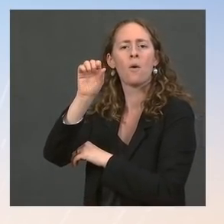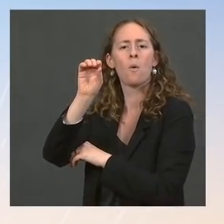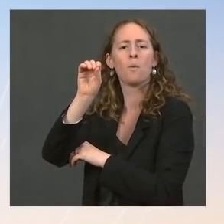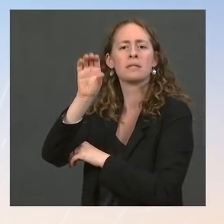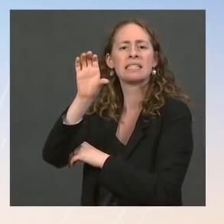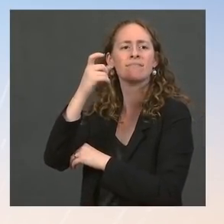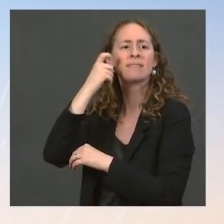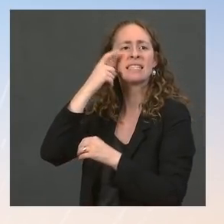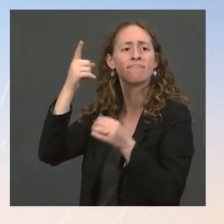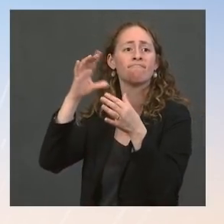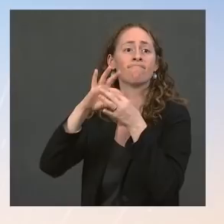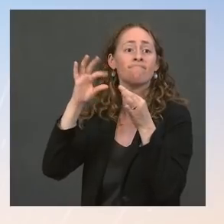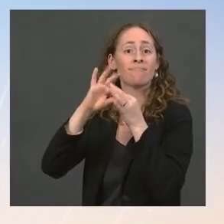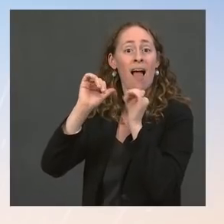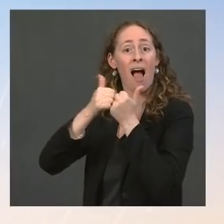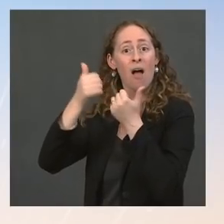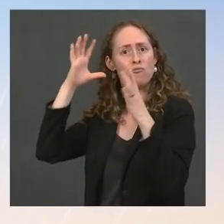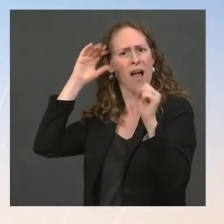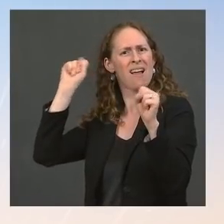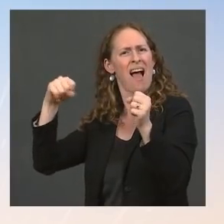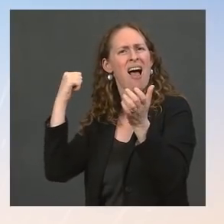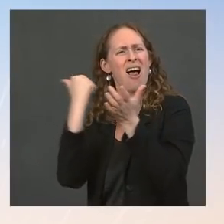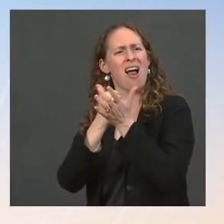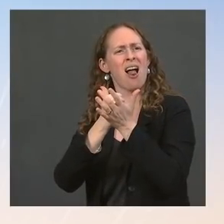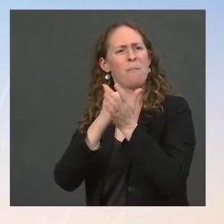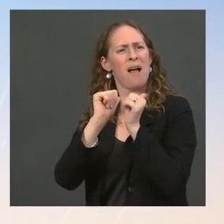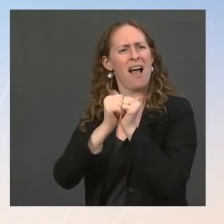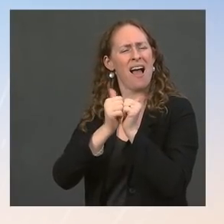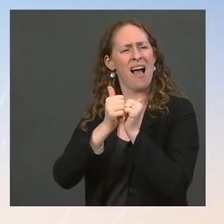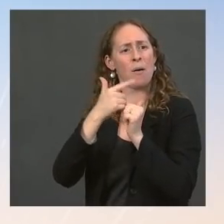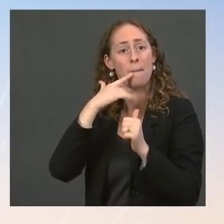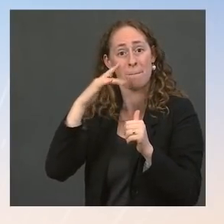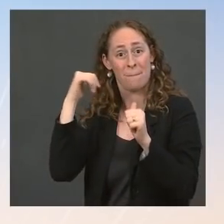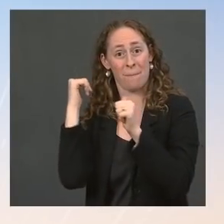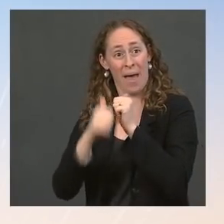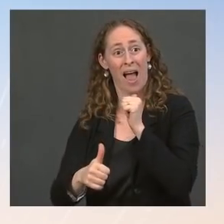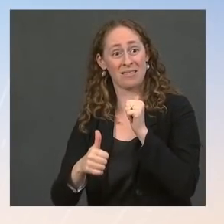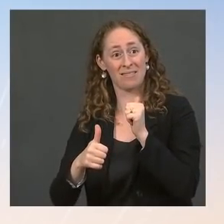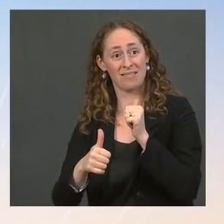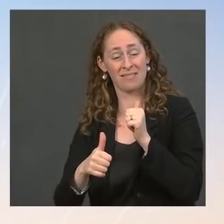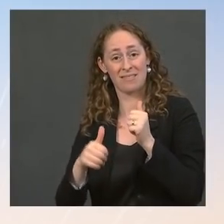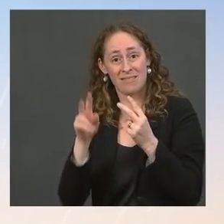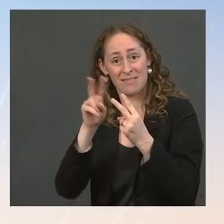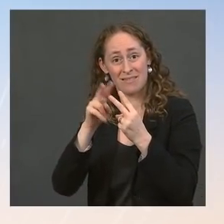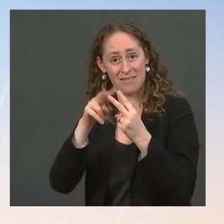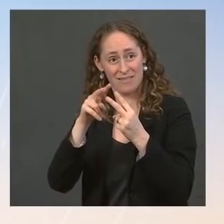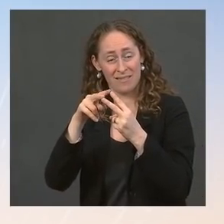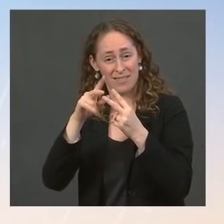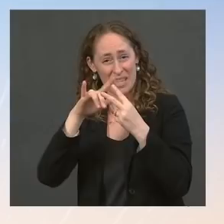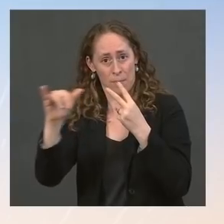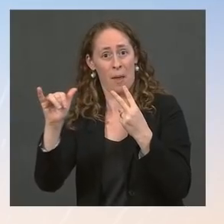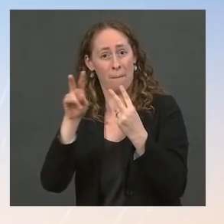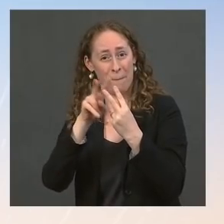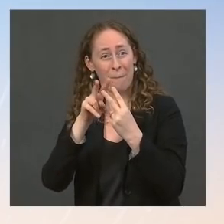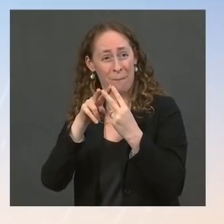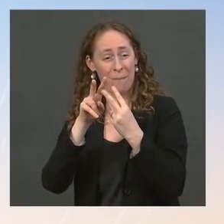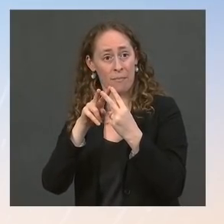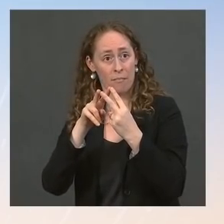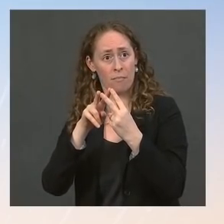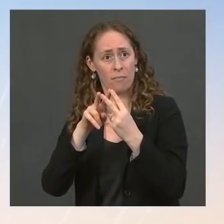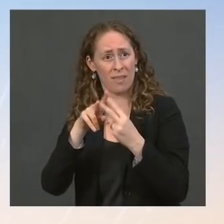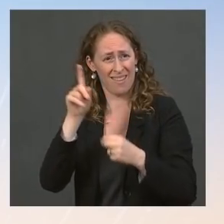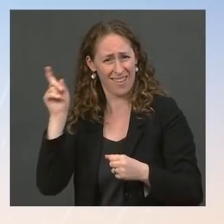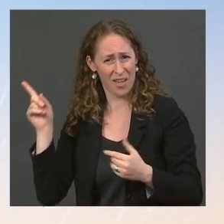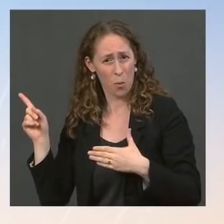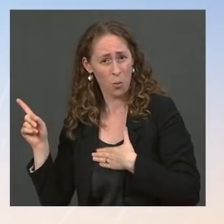could do would be to, quote, say we're going to pass these bills at once that eliminates the infighting. Is the president willing to do that? And if